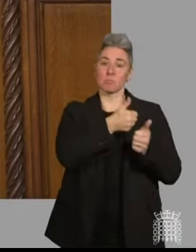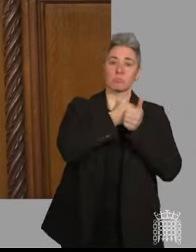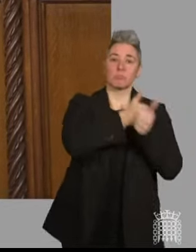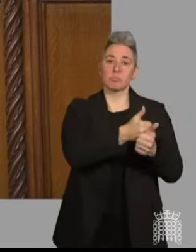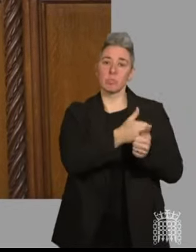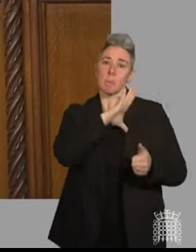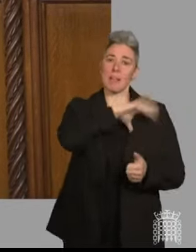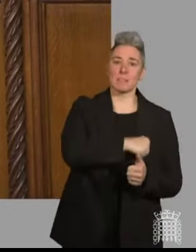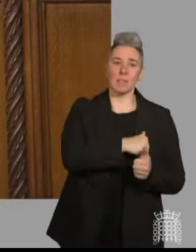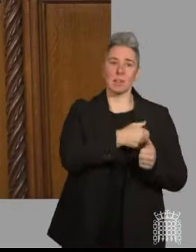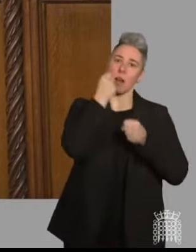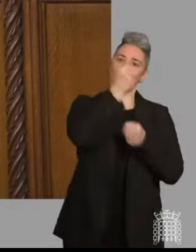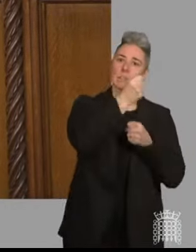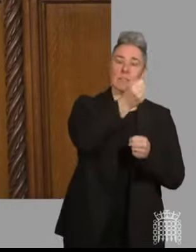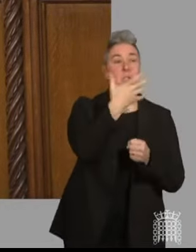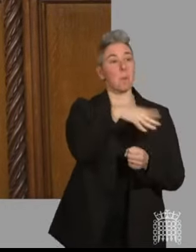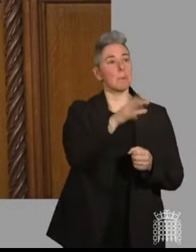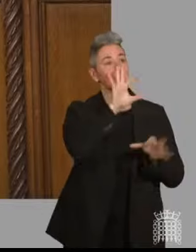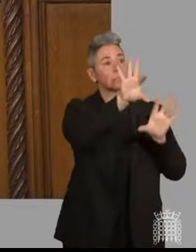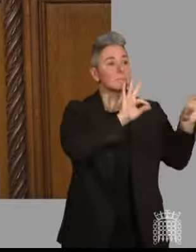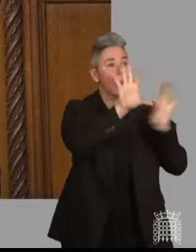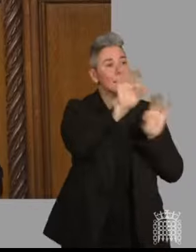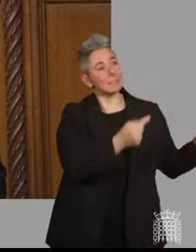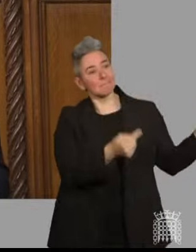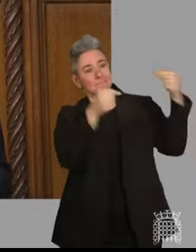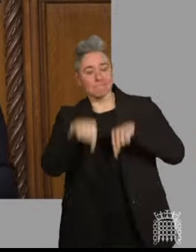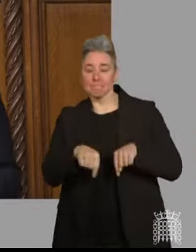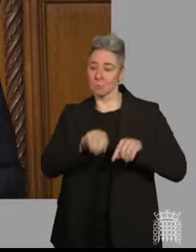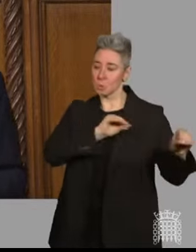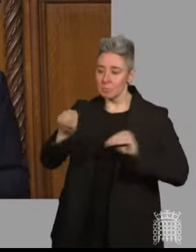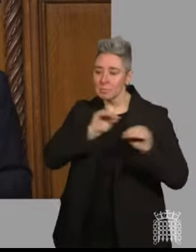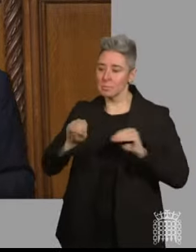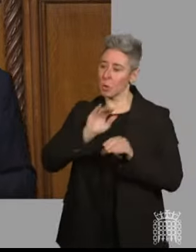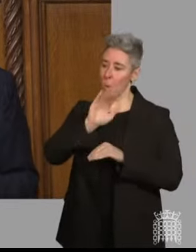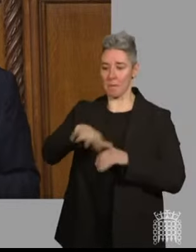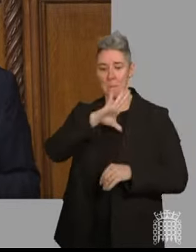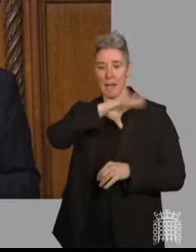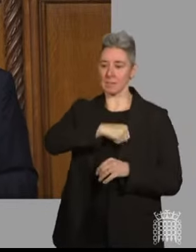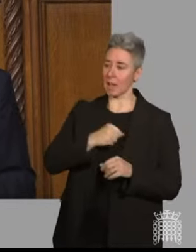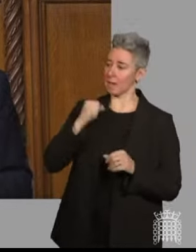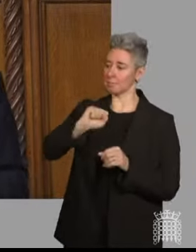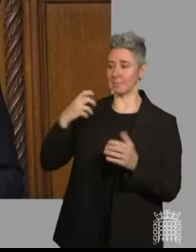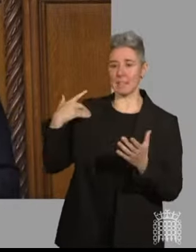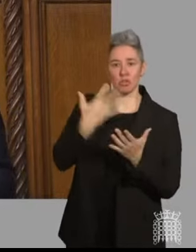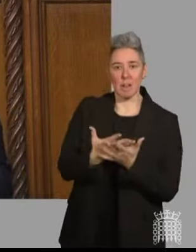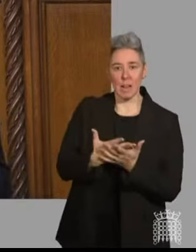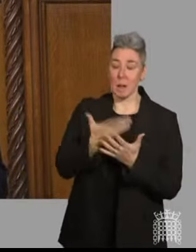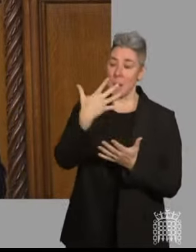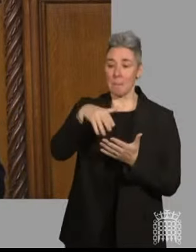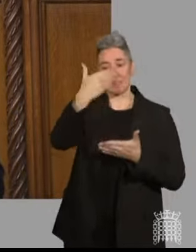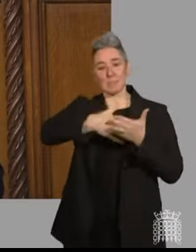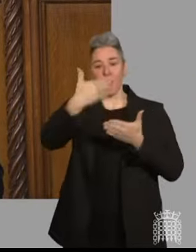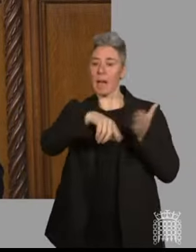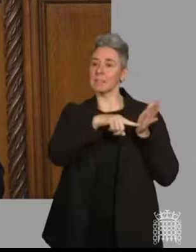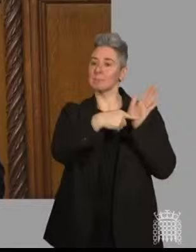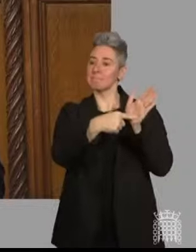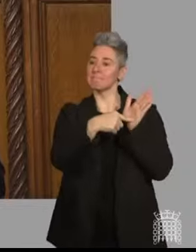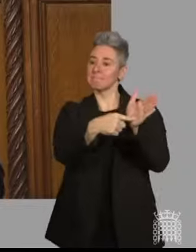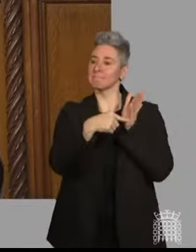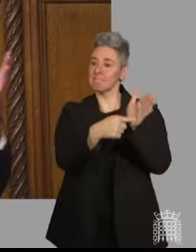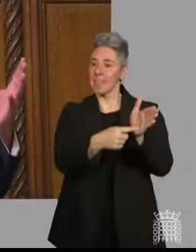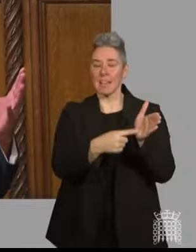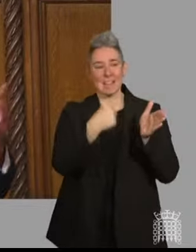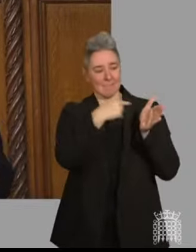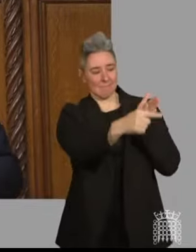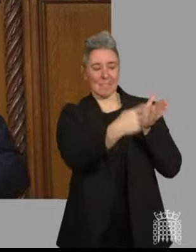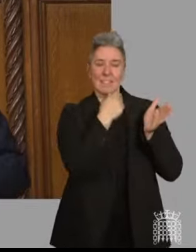of Palestine and displayed slides to their students which denied the existence of the State of Israel. And in